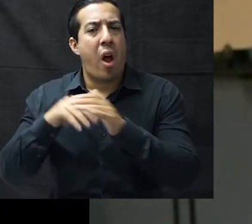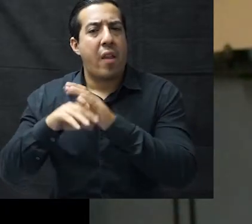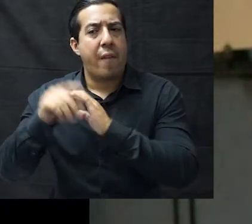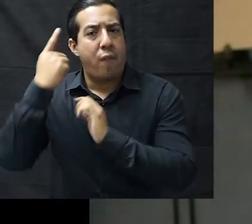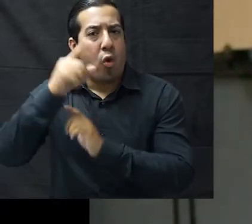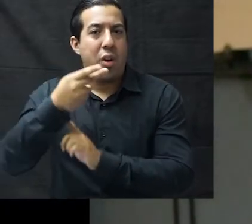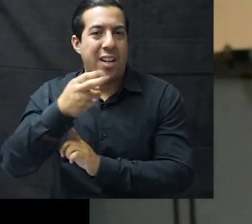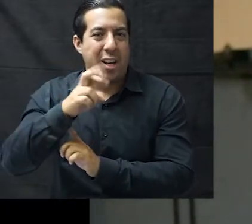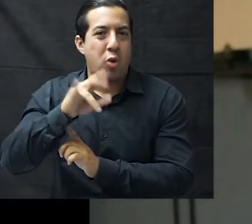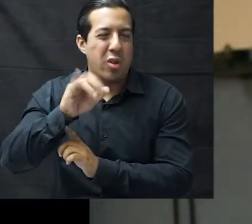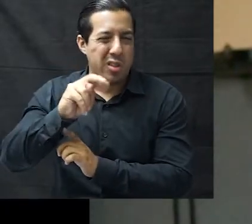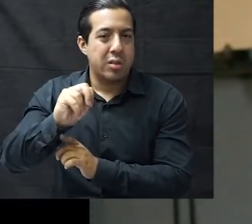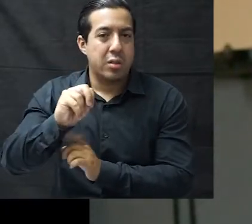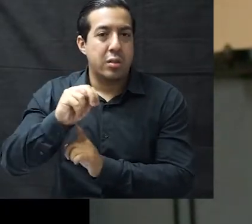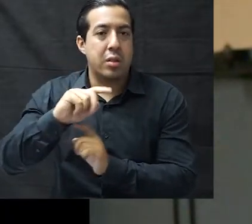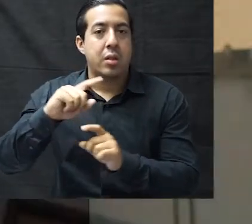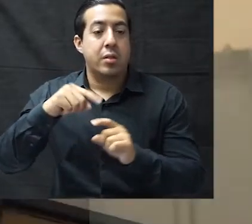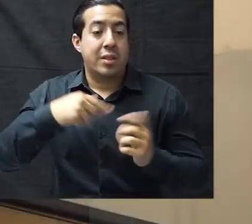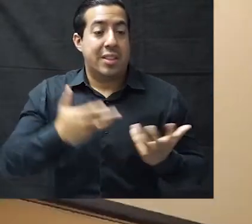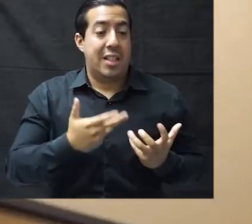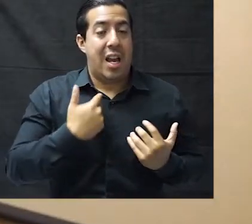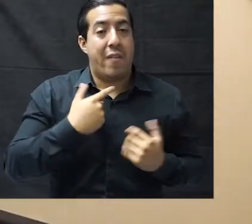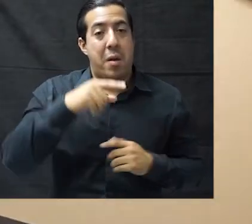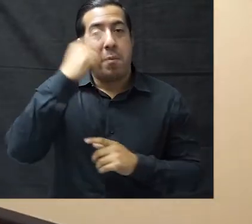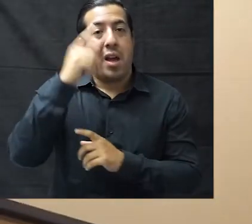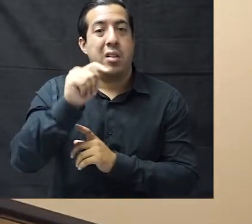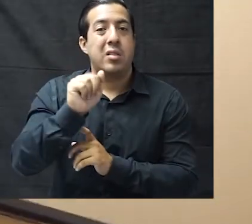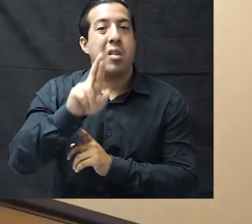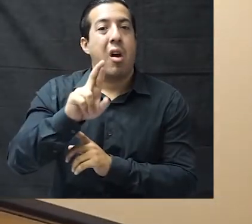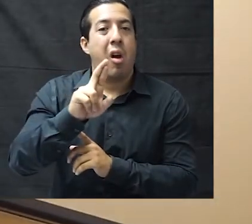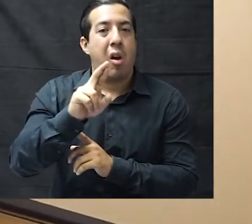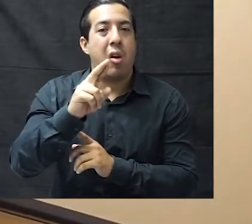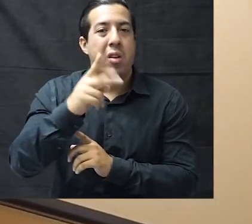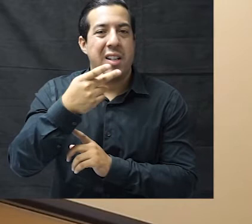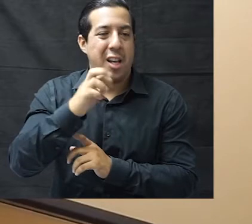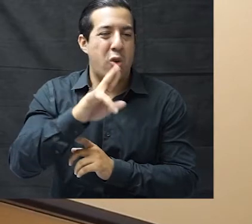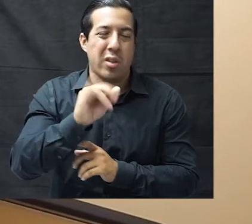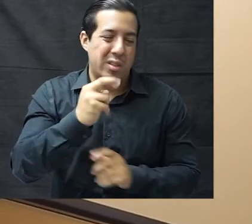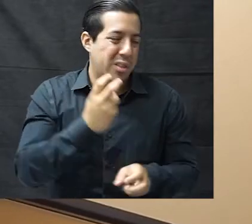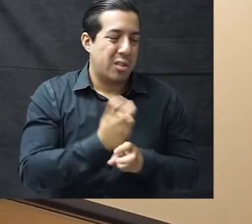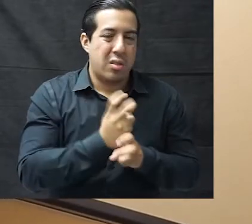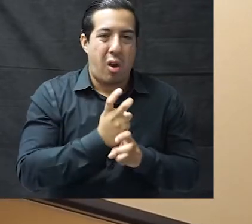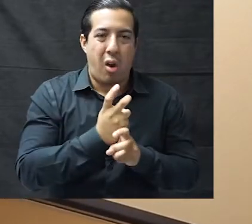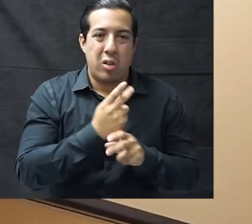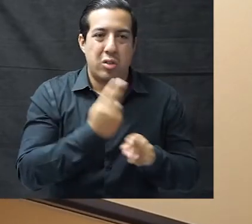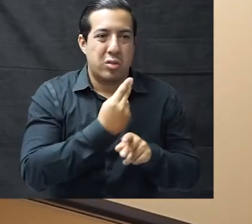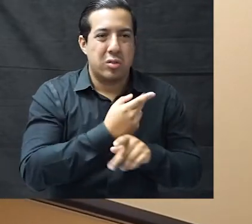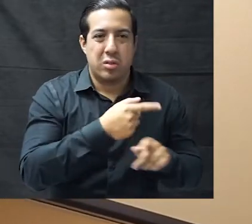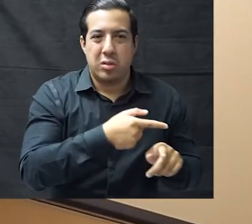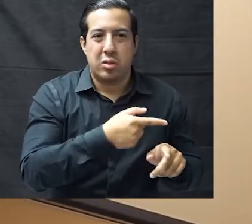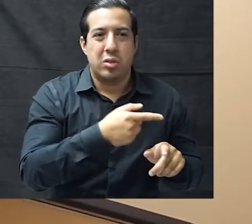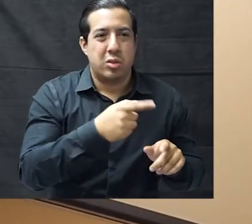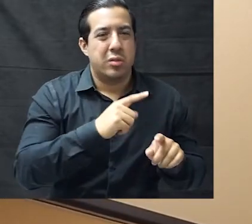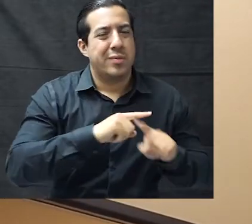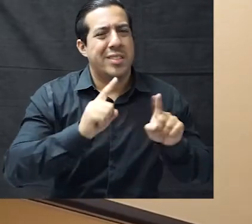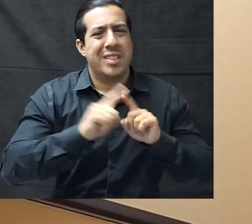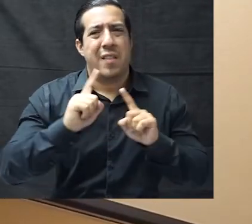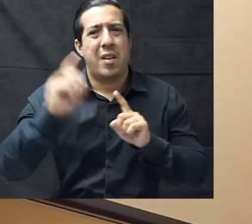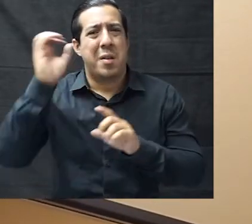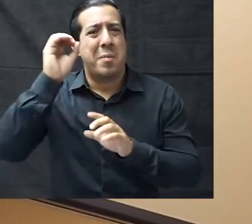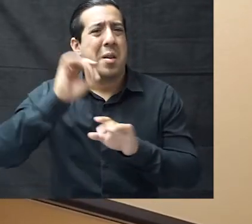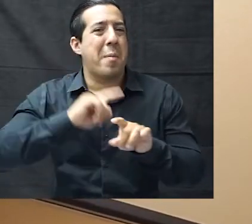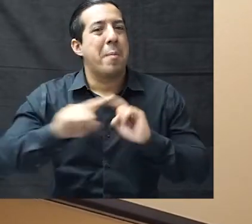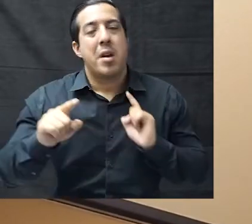of these opioid drugs are legitimate pharmaceutical drugs. They are manufactured legally, but they're also